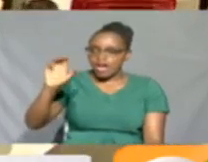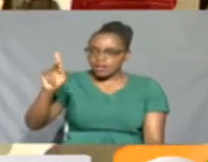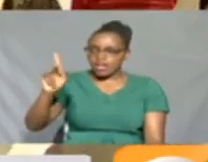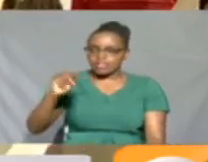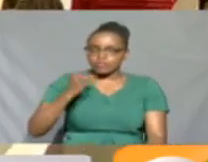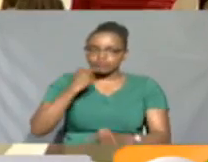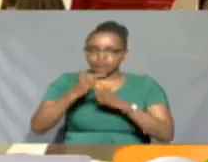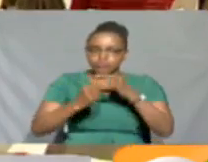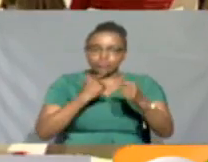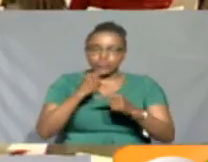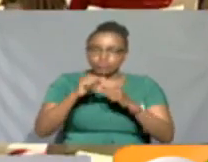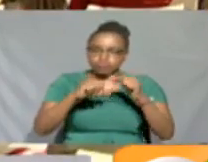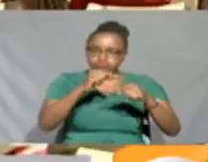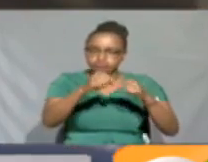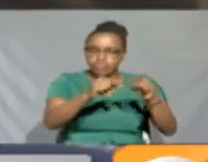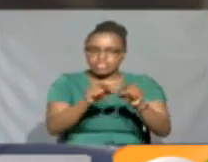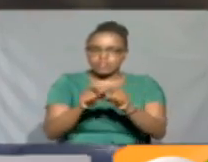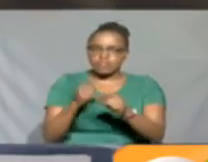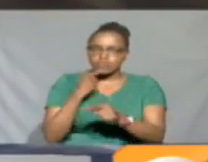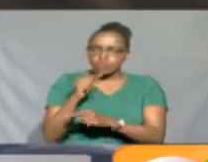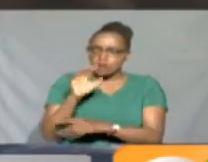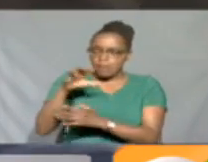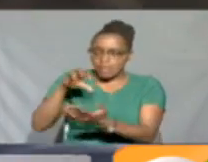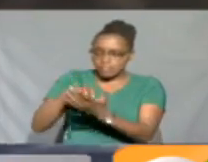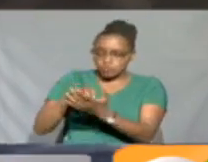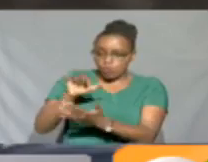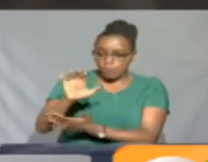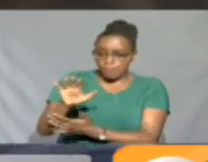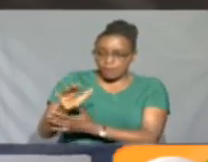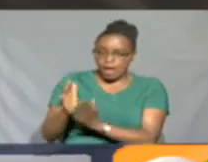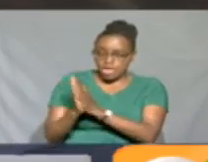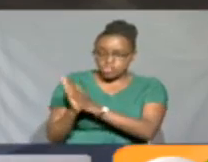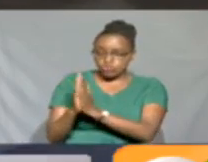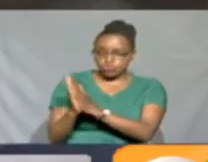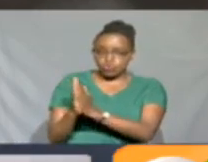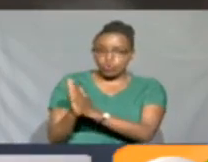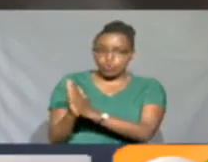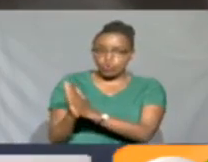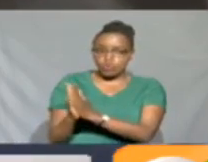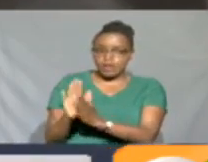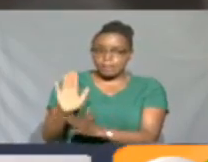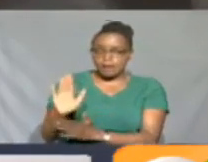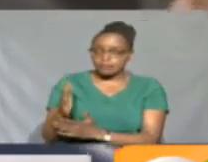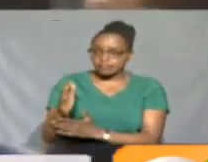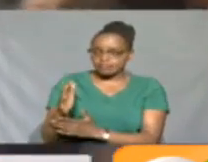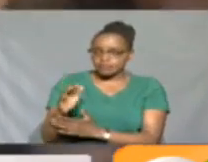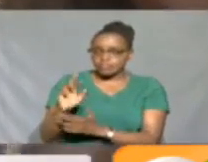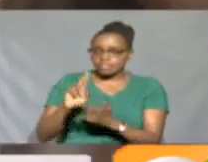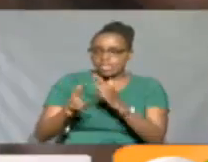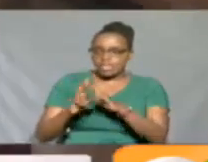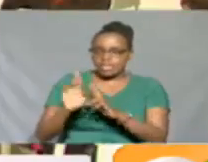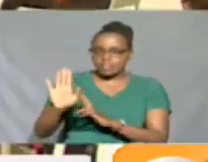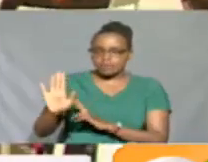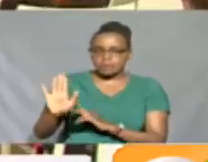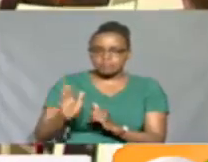haya masuala yote, aweze tu kutueleza kisa chake haswa cha jamaa wake. Shadrack,